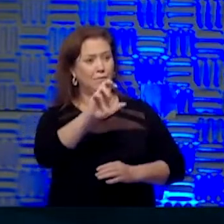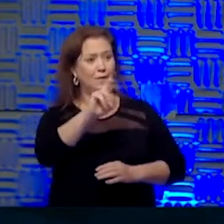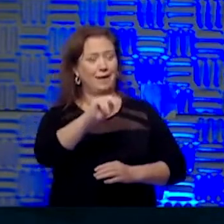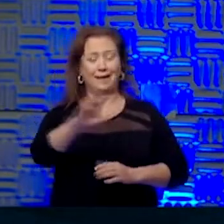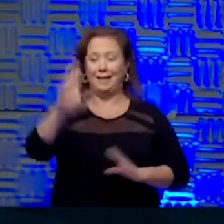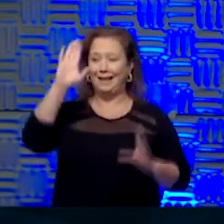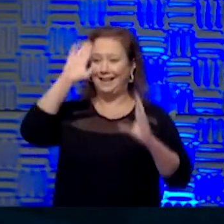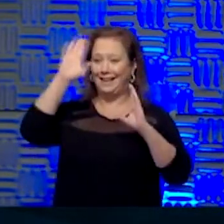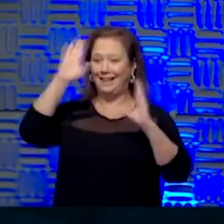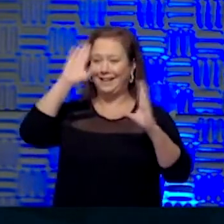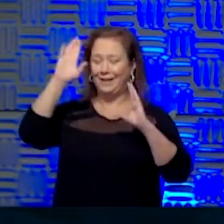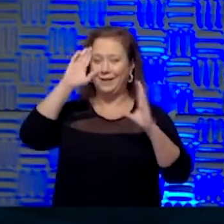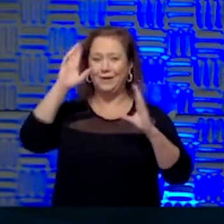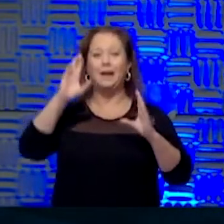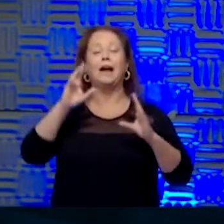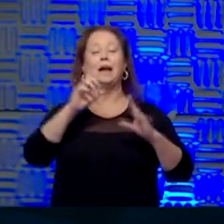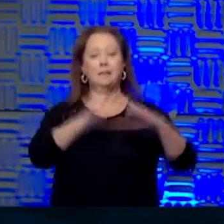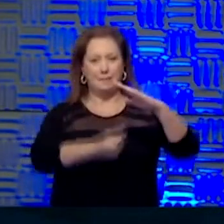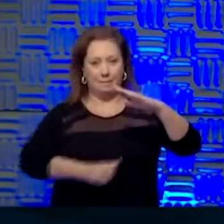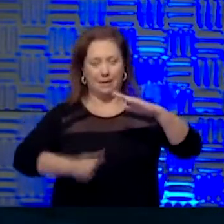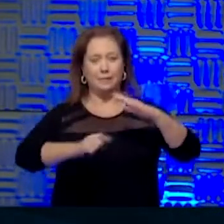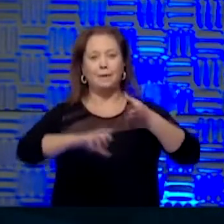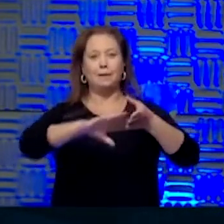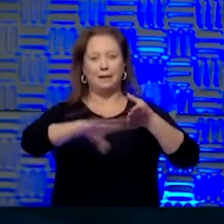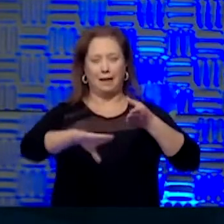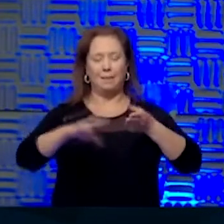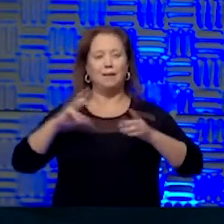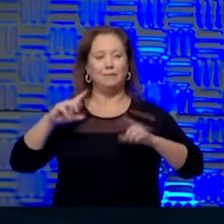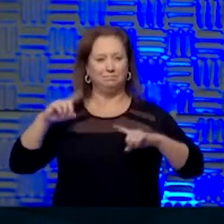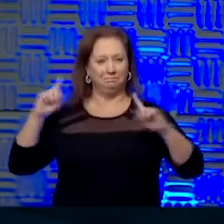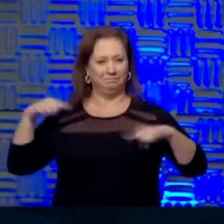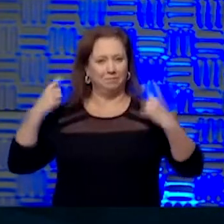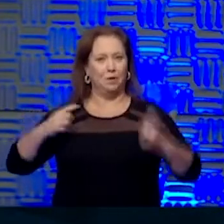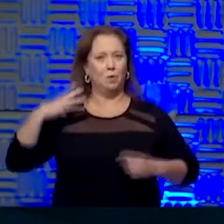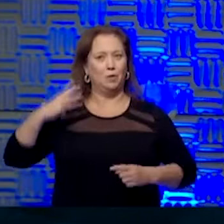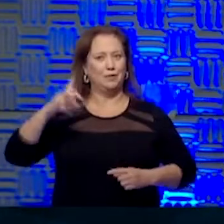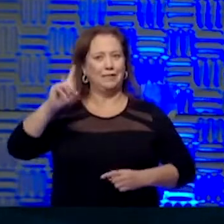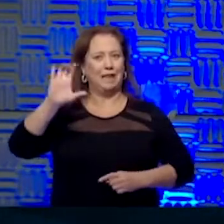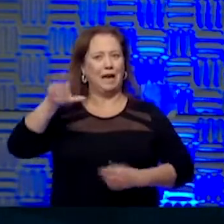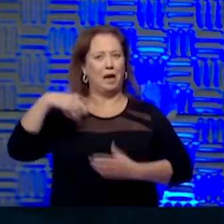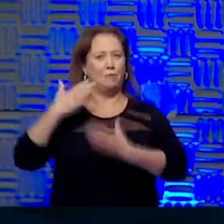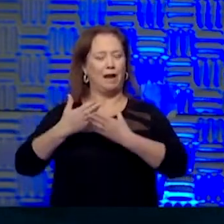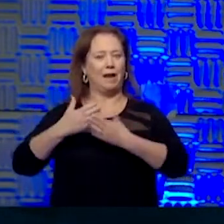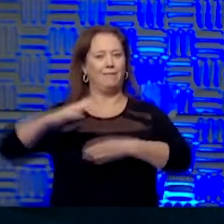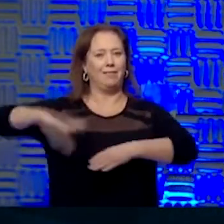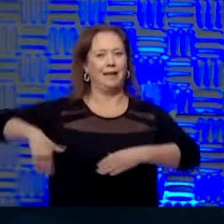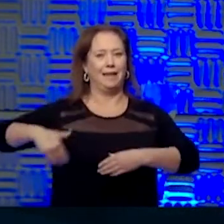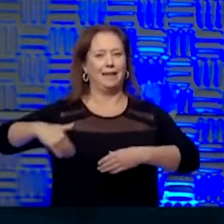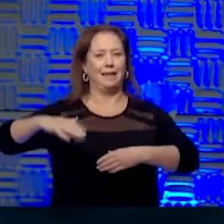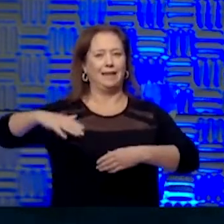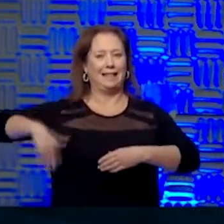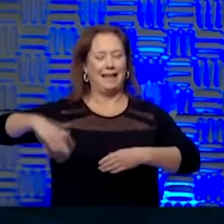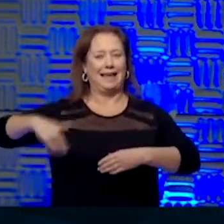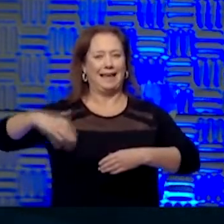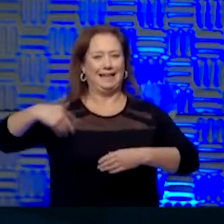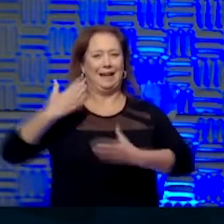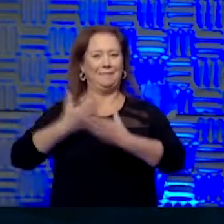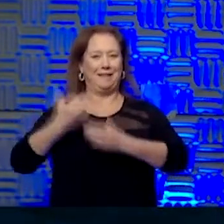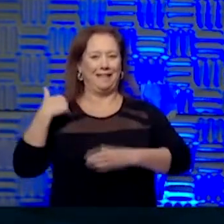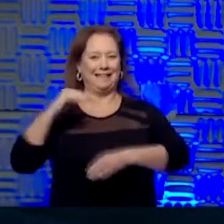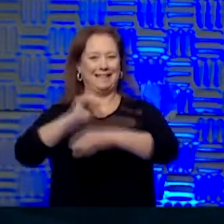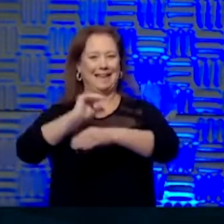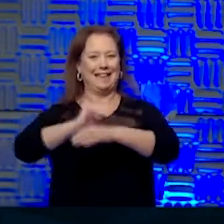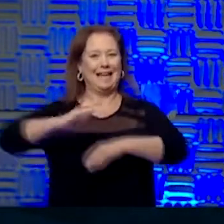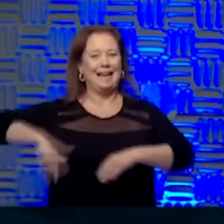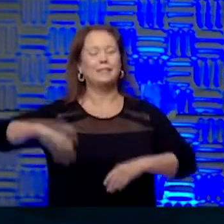Doctor, I've been out of the basement. I've been to Washington, D.C., but I got home late last night, and I'm back in the basement.